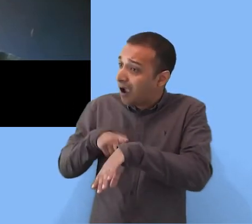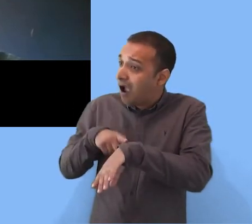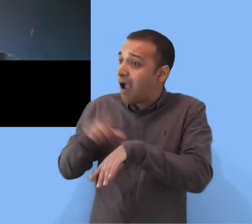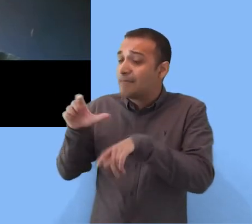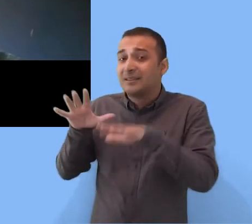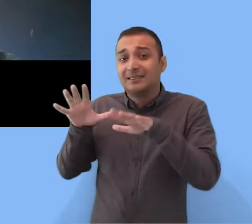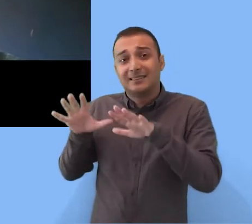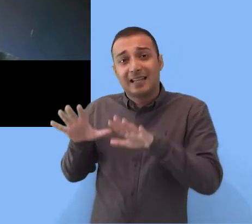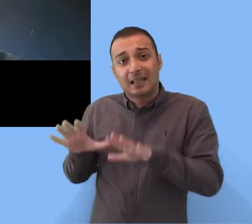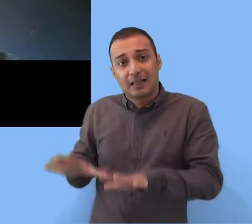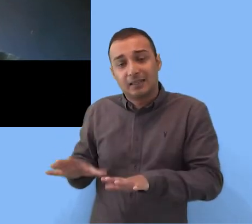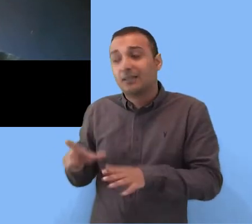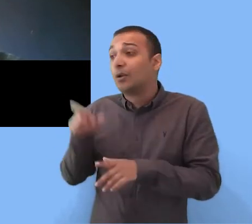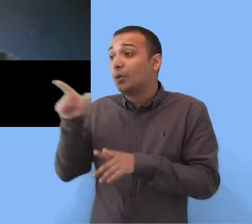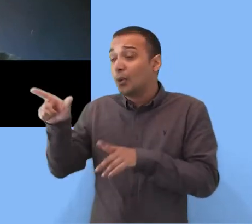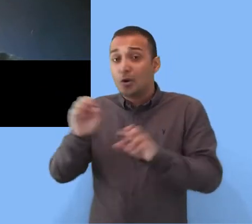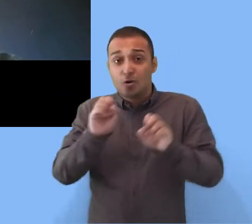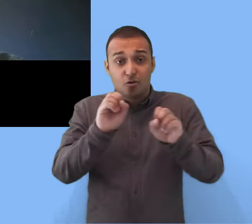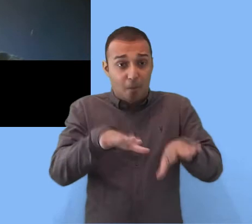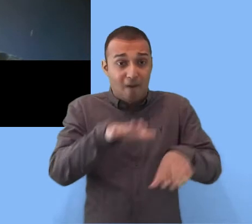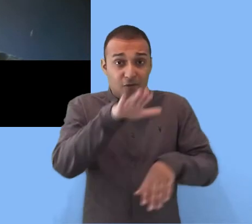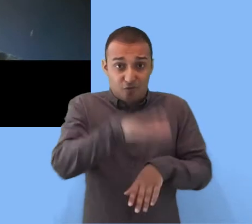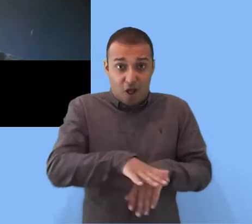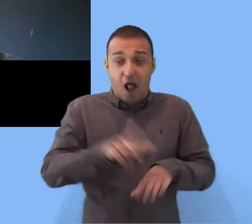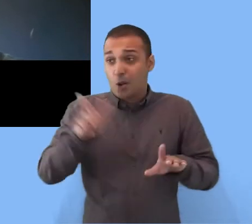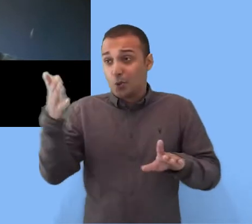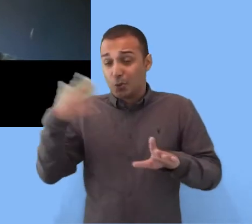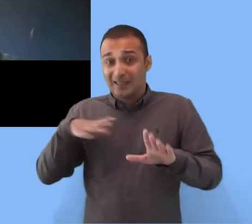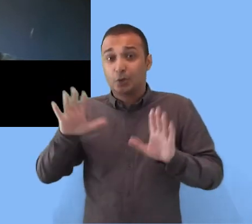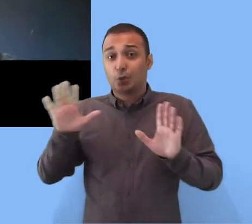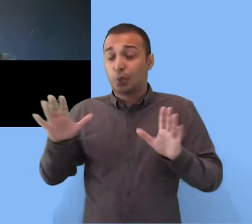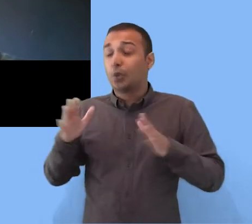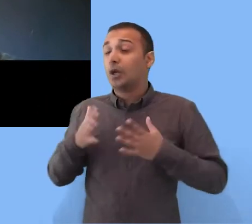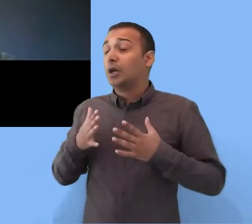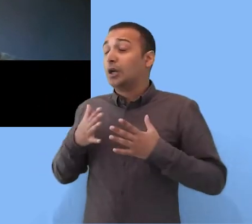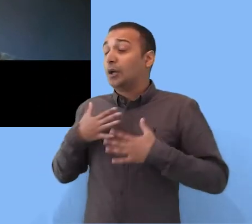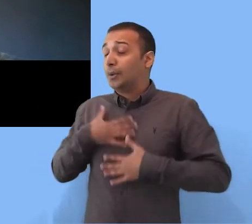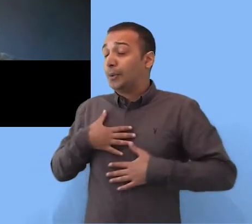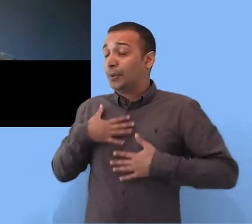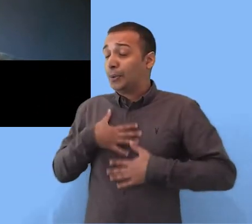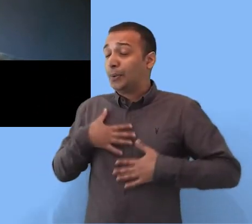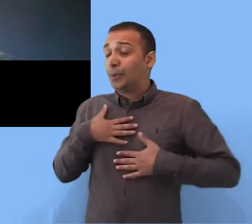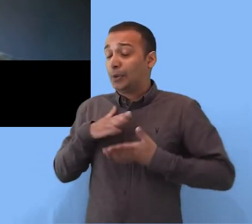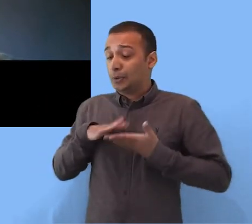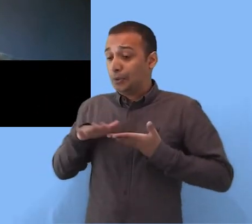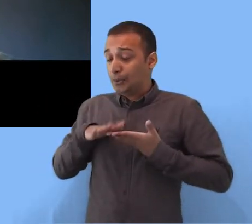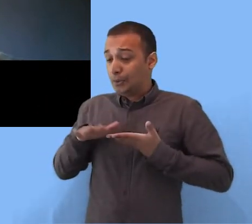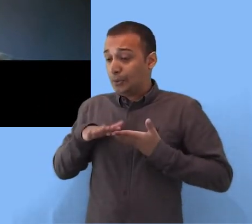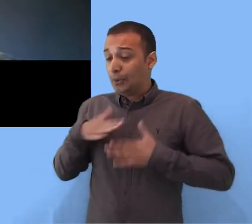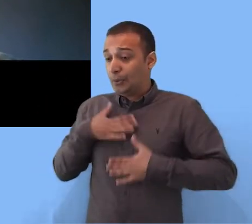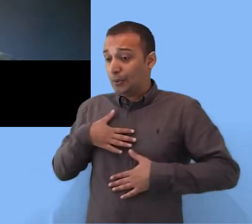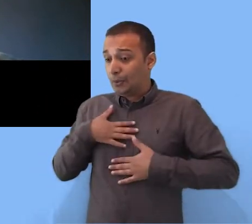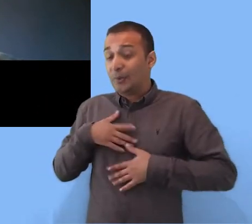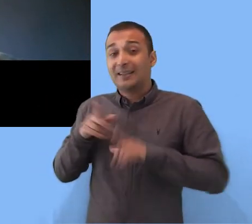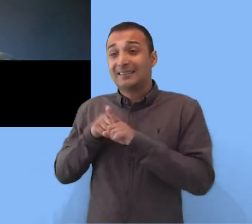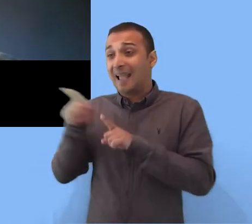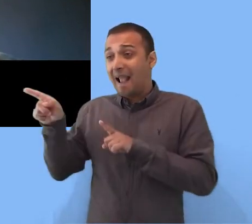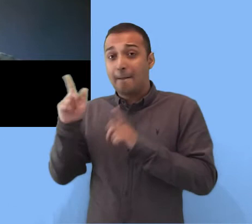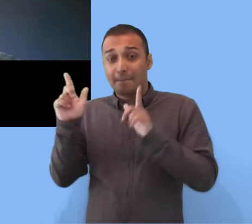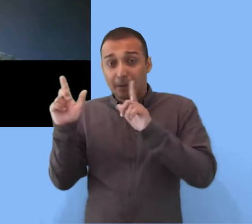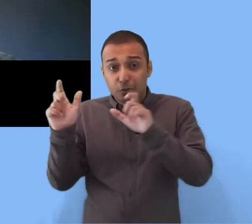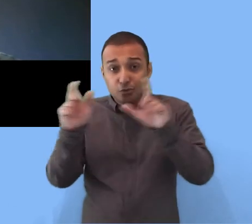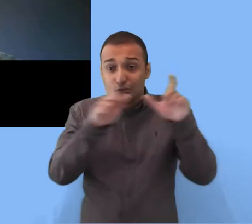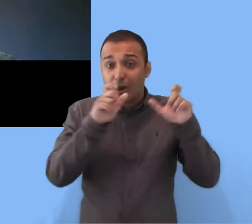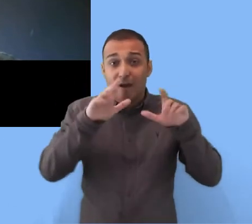quicker they'll settle, and you'll feel better for it afterwards. And then also taking pictures of the child when the child settles in and they're playing